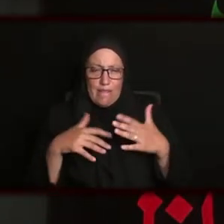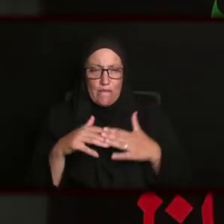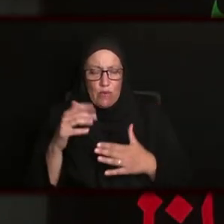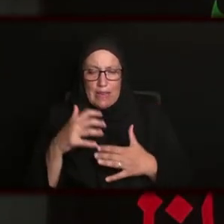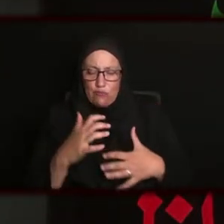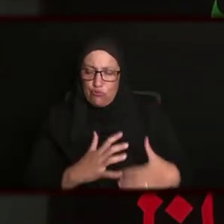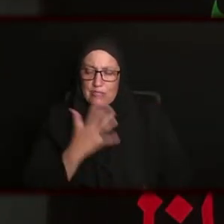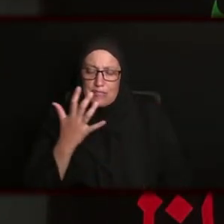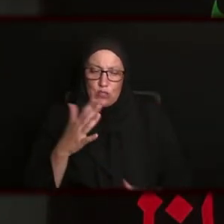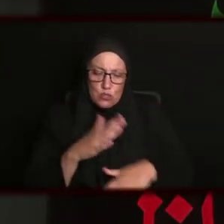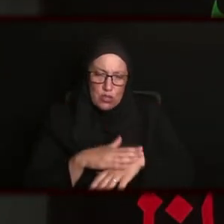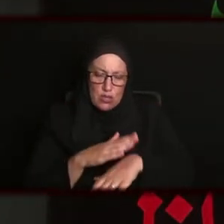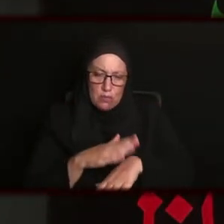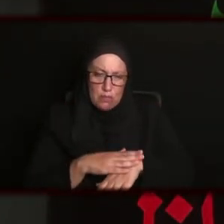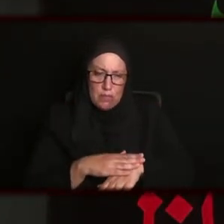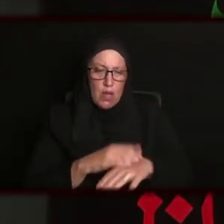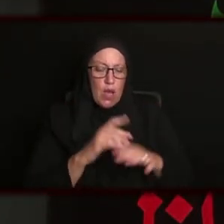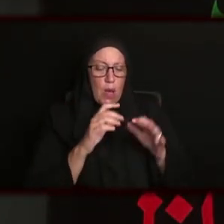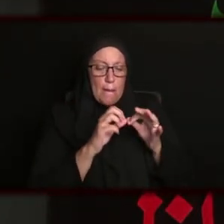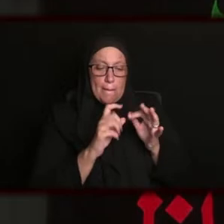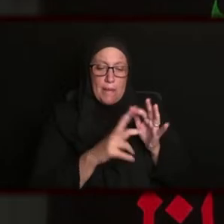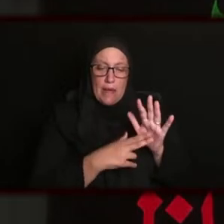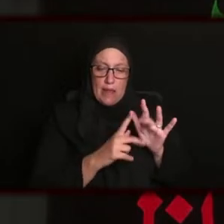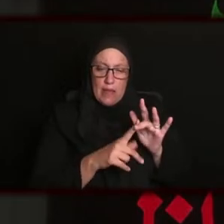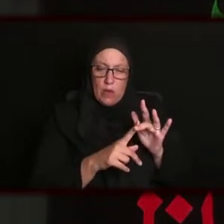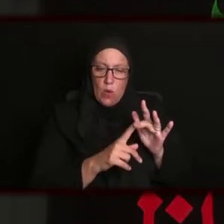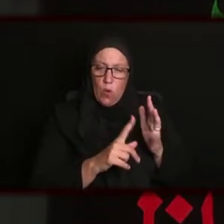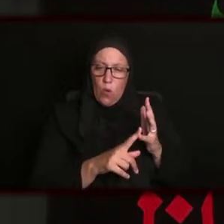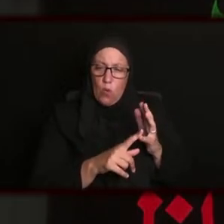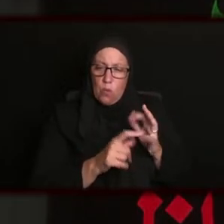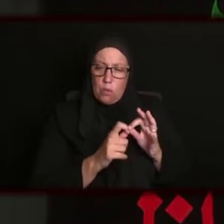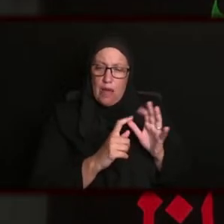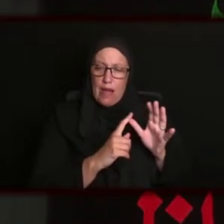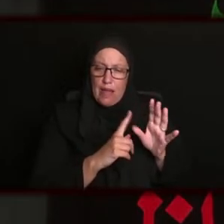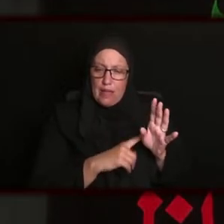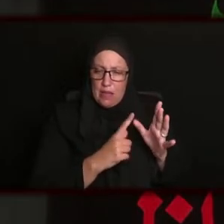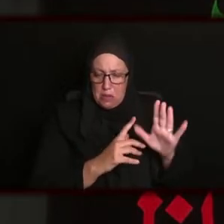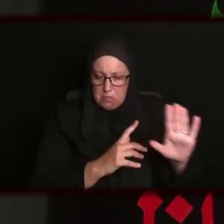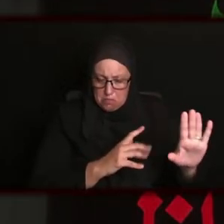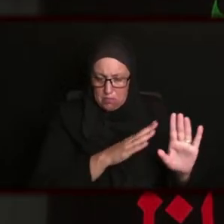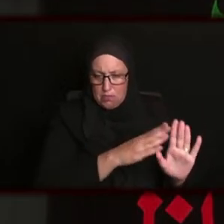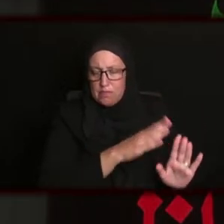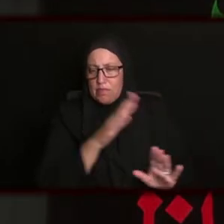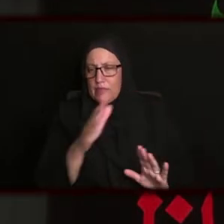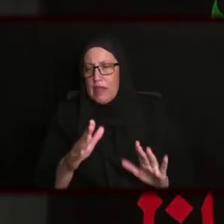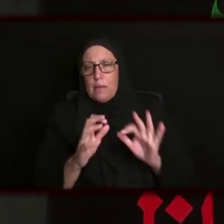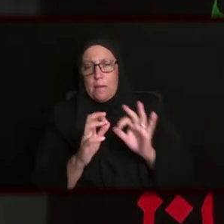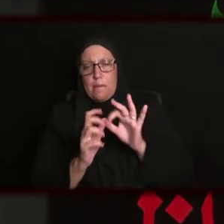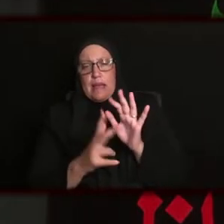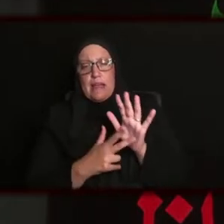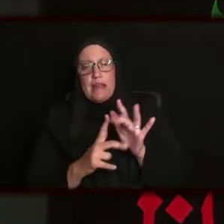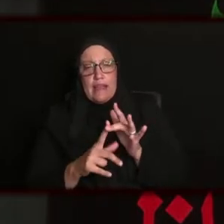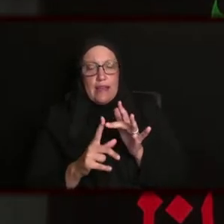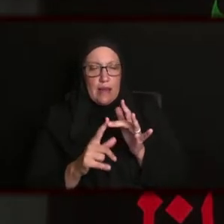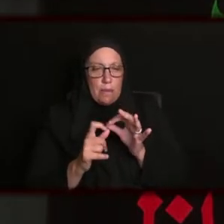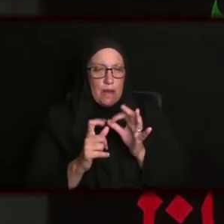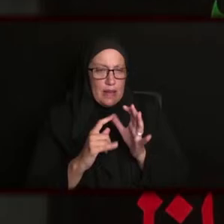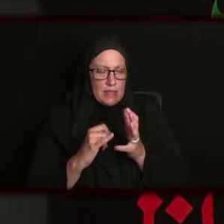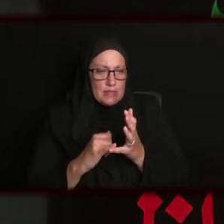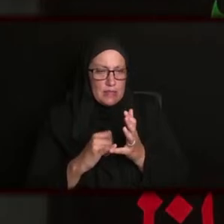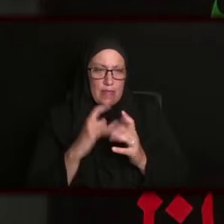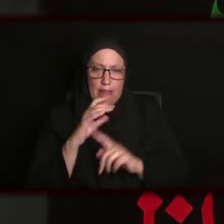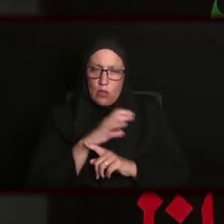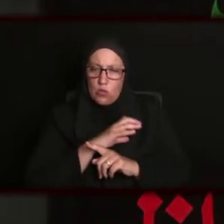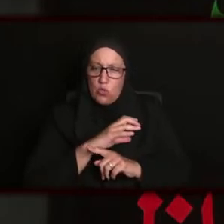were had taken the reins of power illegitimately, because they were false leaders. They took the power from Ahlul